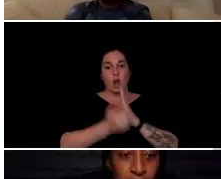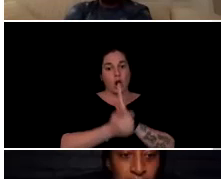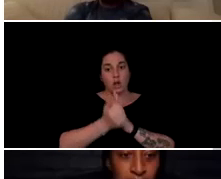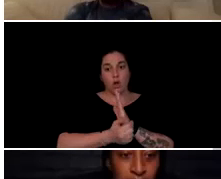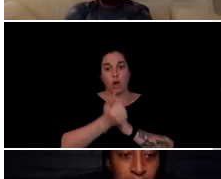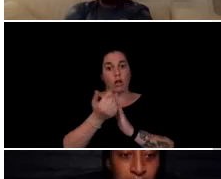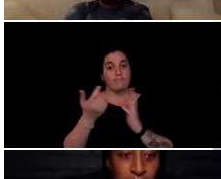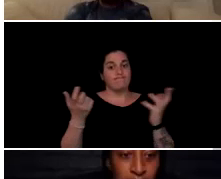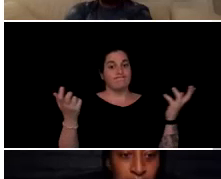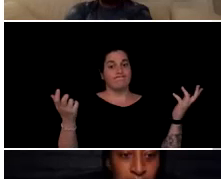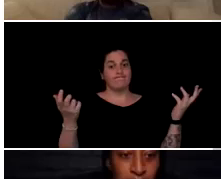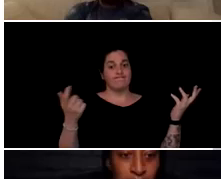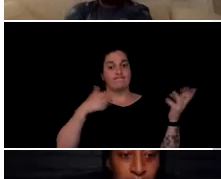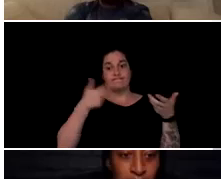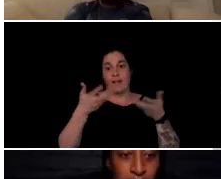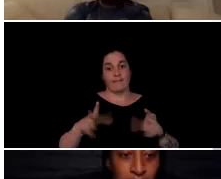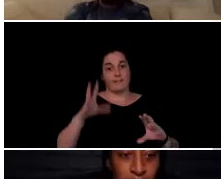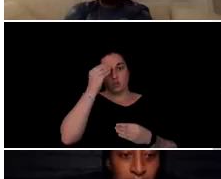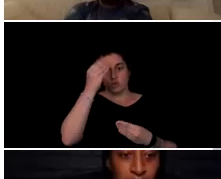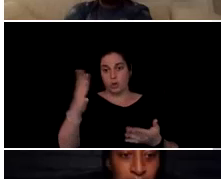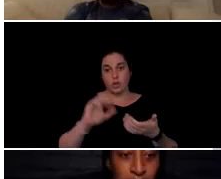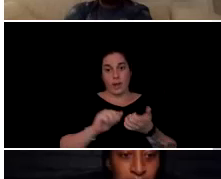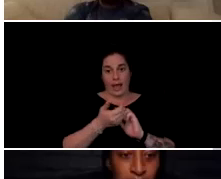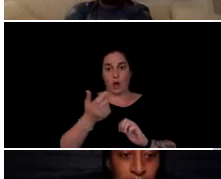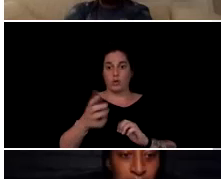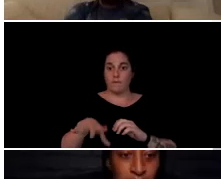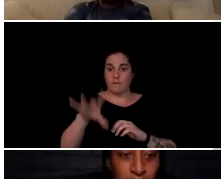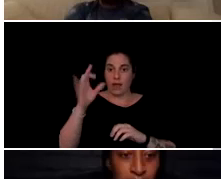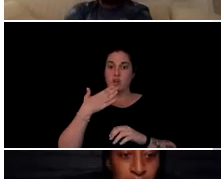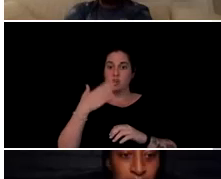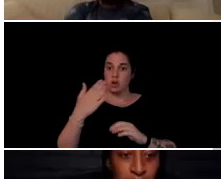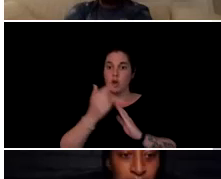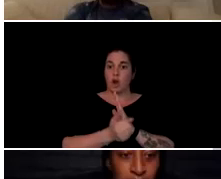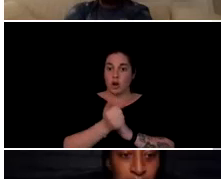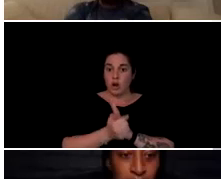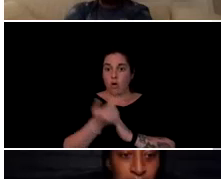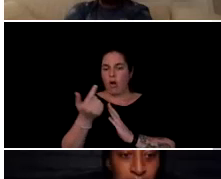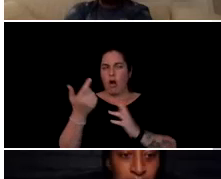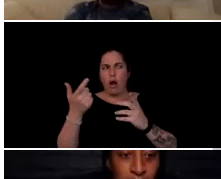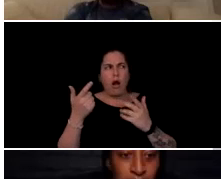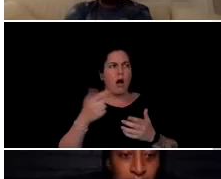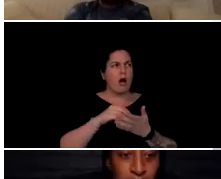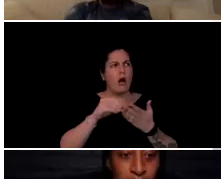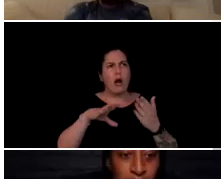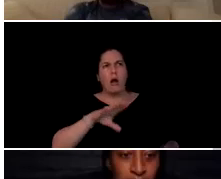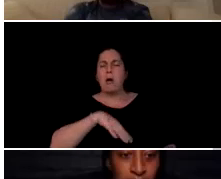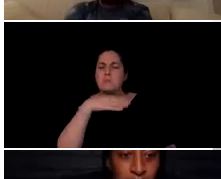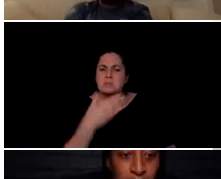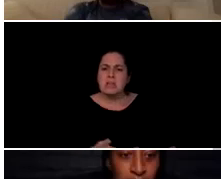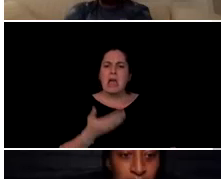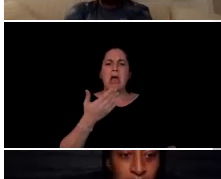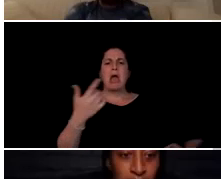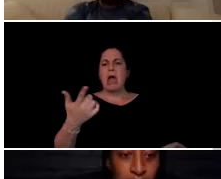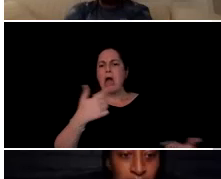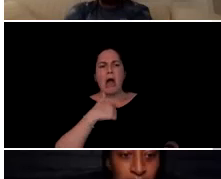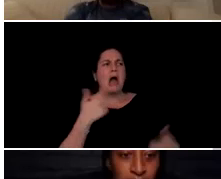or source to summarize, and then they want to, you know, get upset and question and say, well, you know,